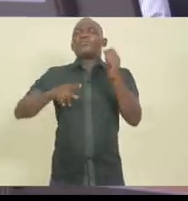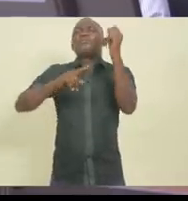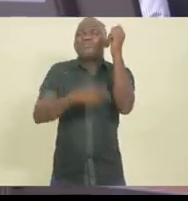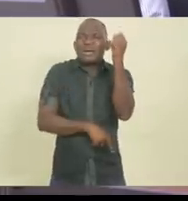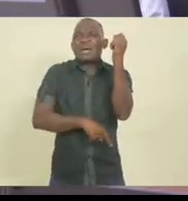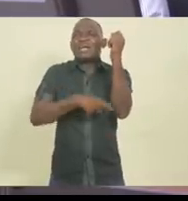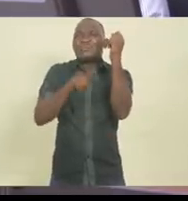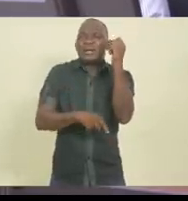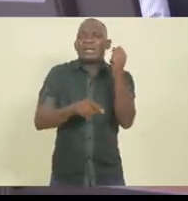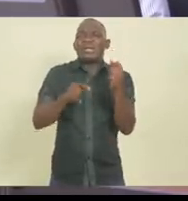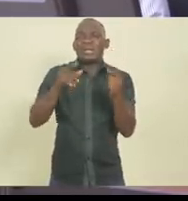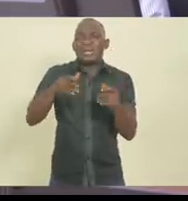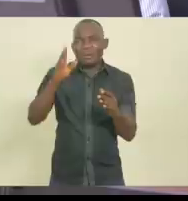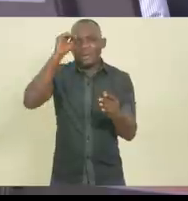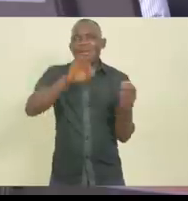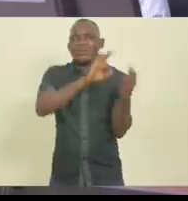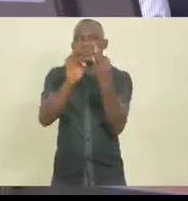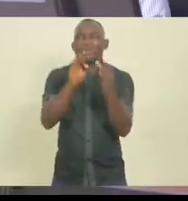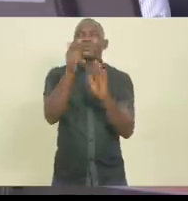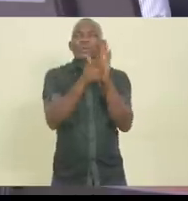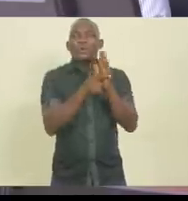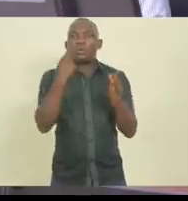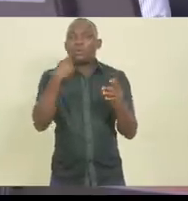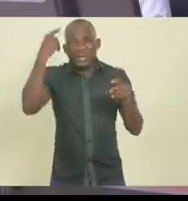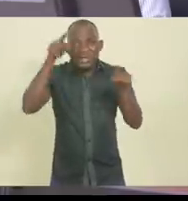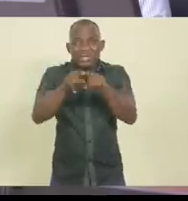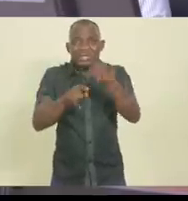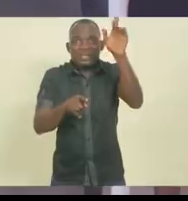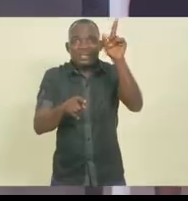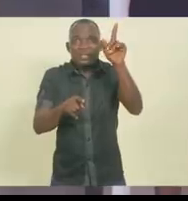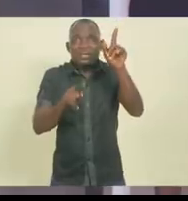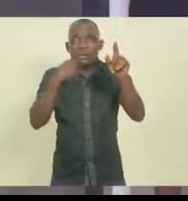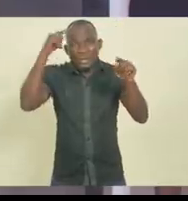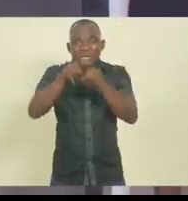extent of the law. Who's with me?